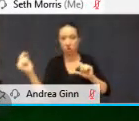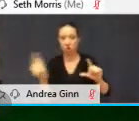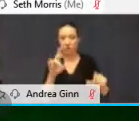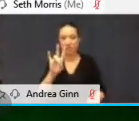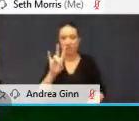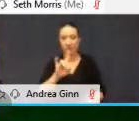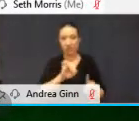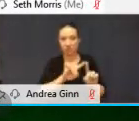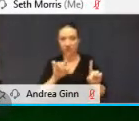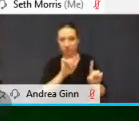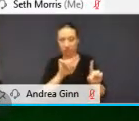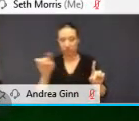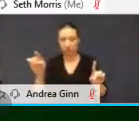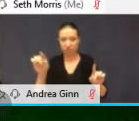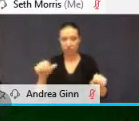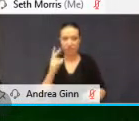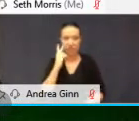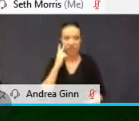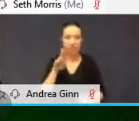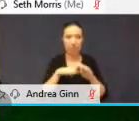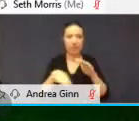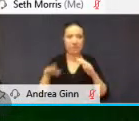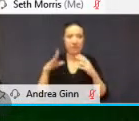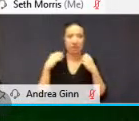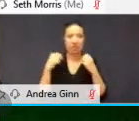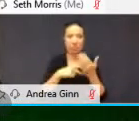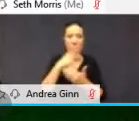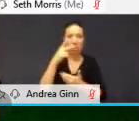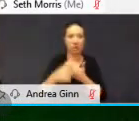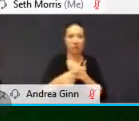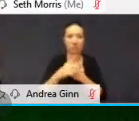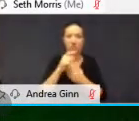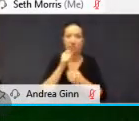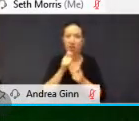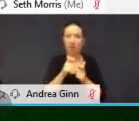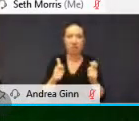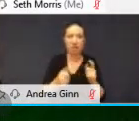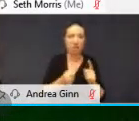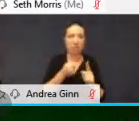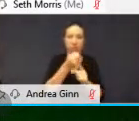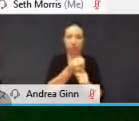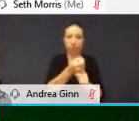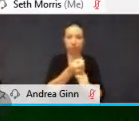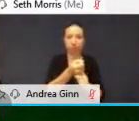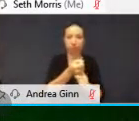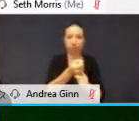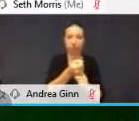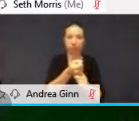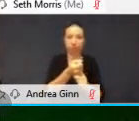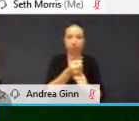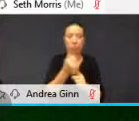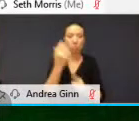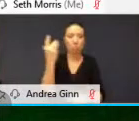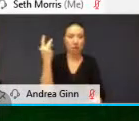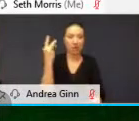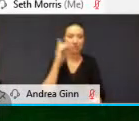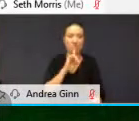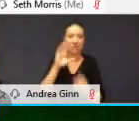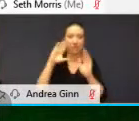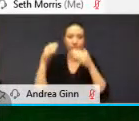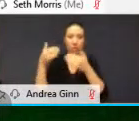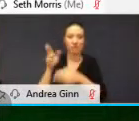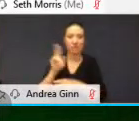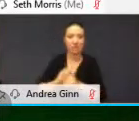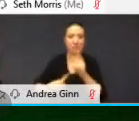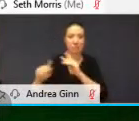basic health program did not have a large effect. That's because it's targeted at people below